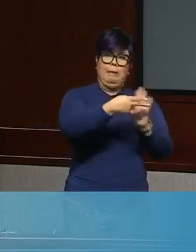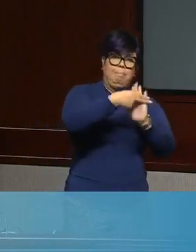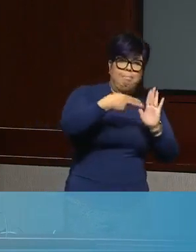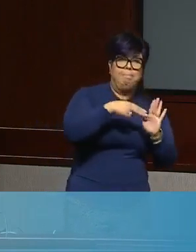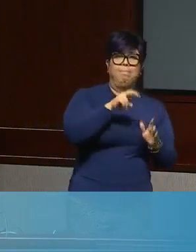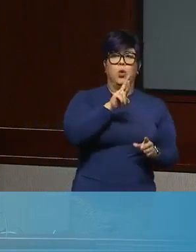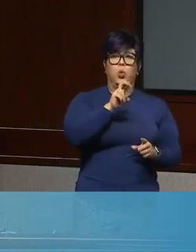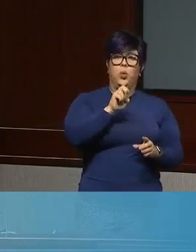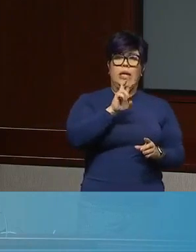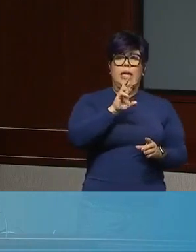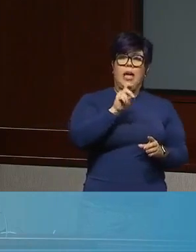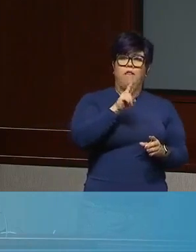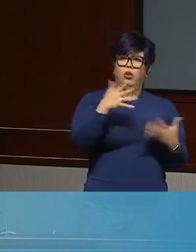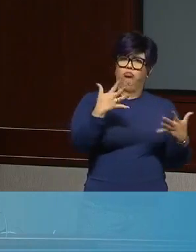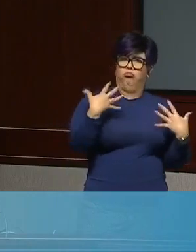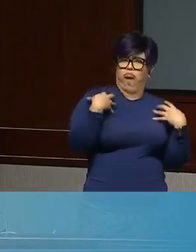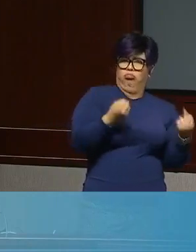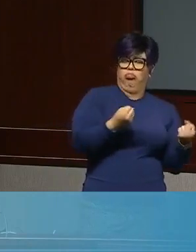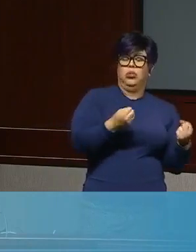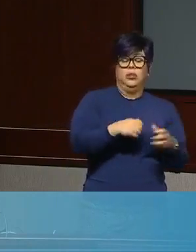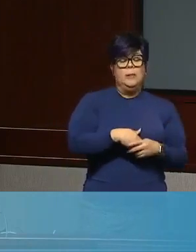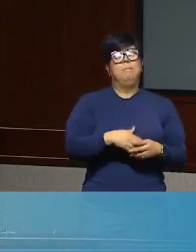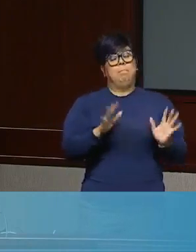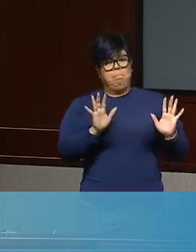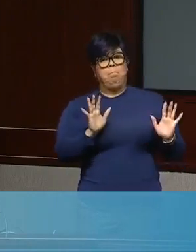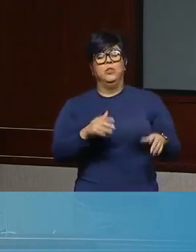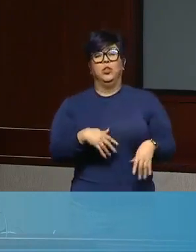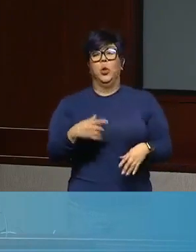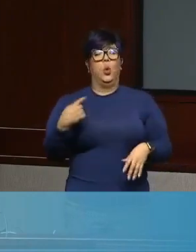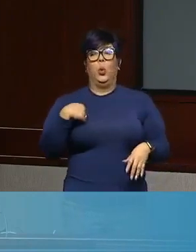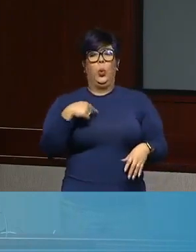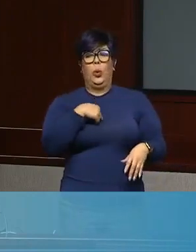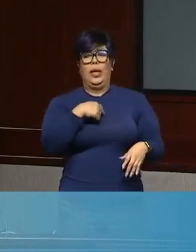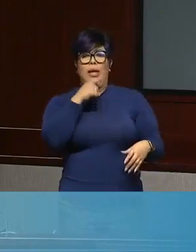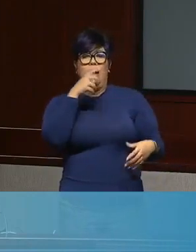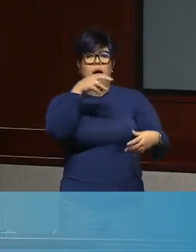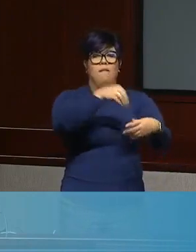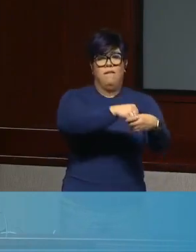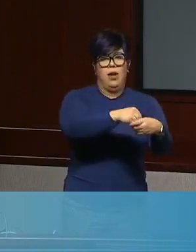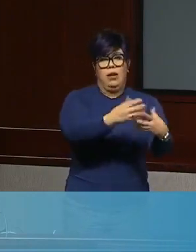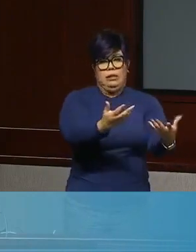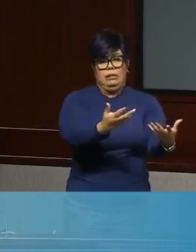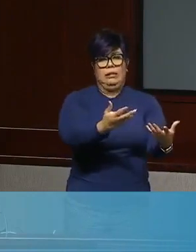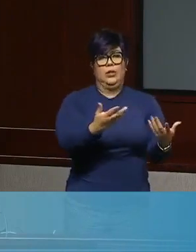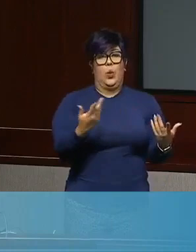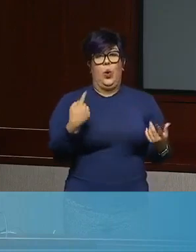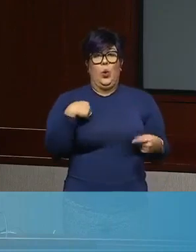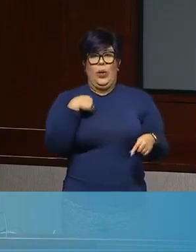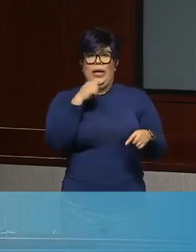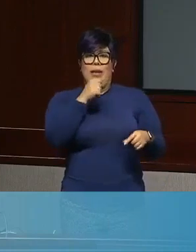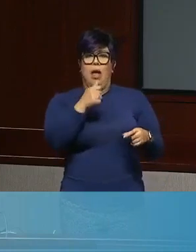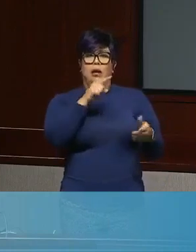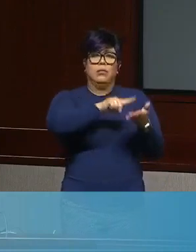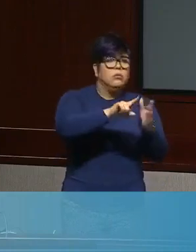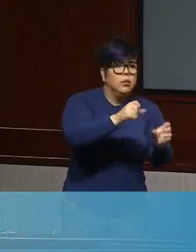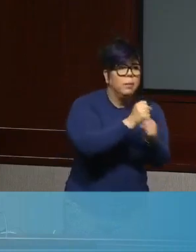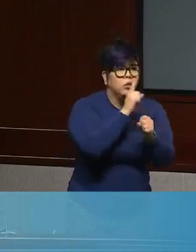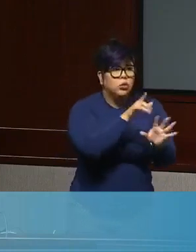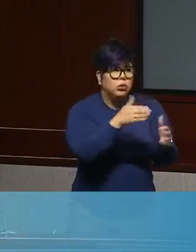because we as the health department haven't gone through the process with them, and we cannot ensure that they have met the CDC's criteria